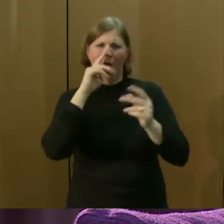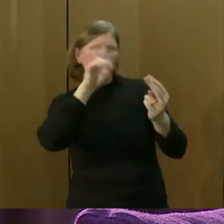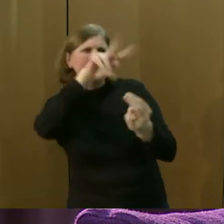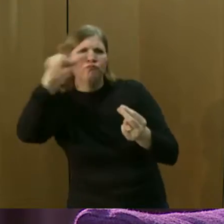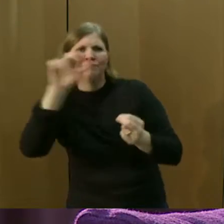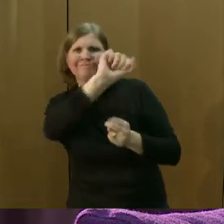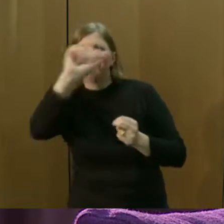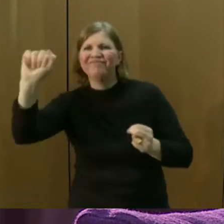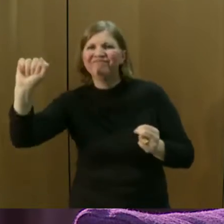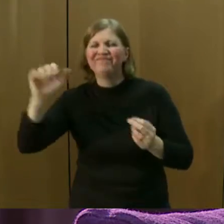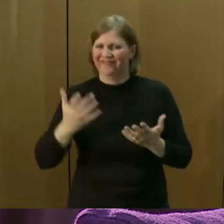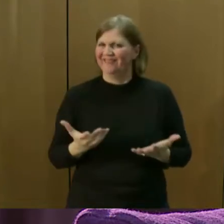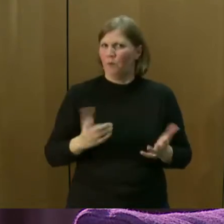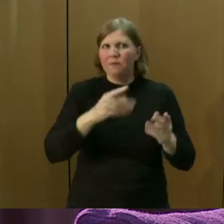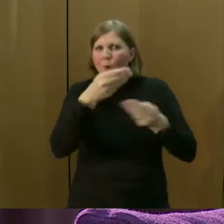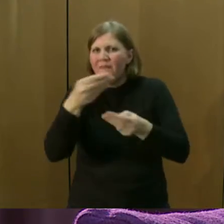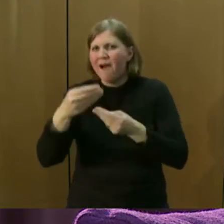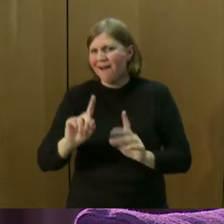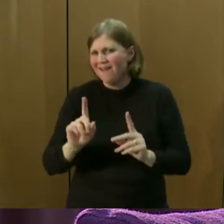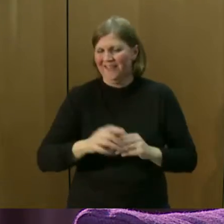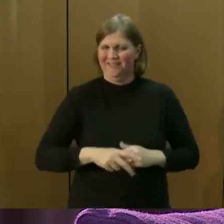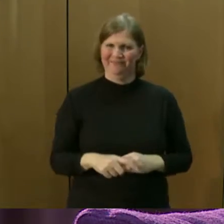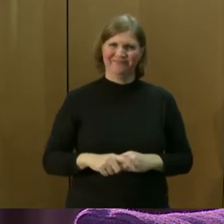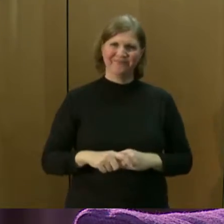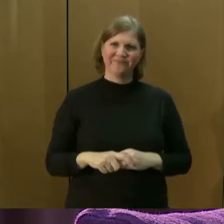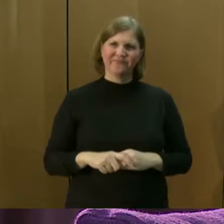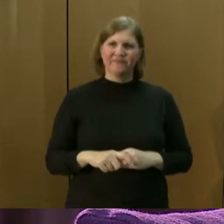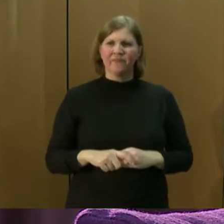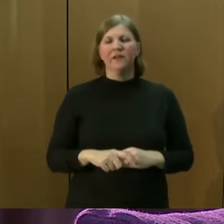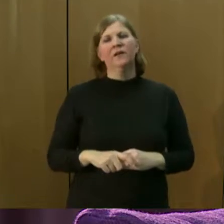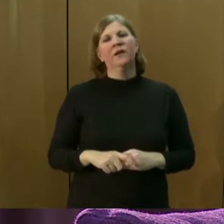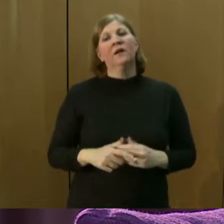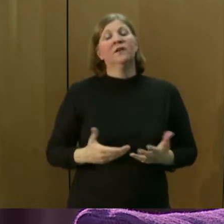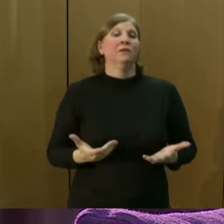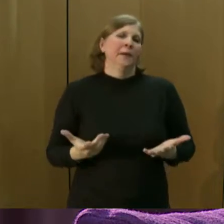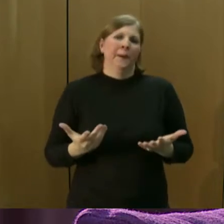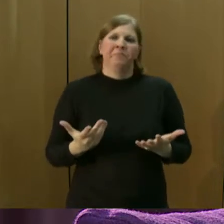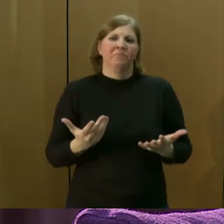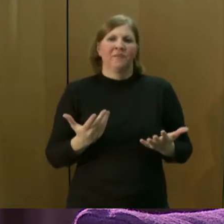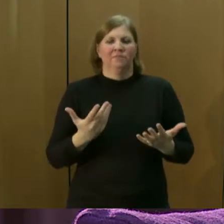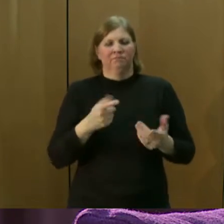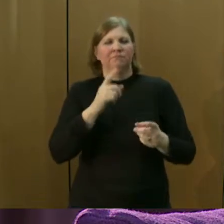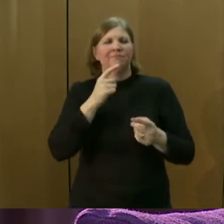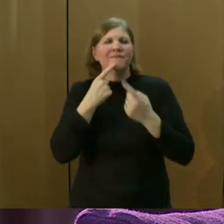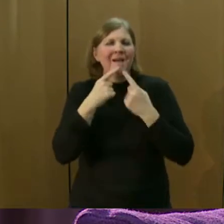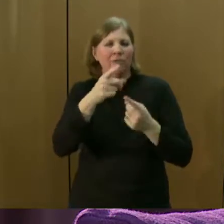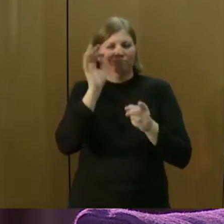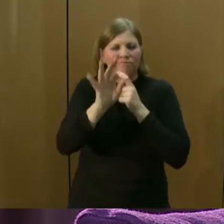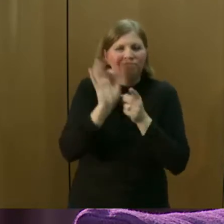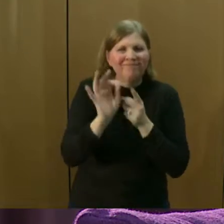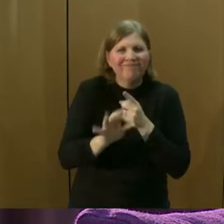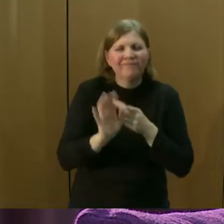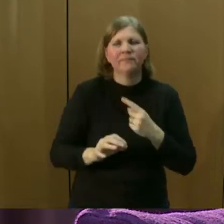on there. That information will break down all of the details with regards to the